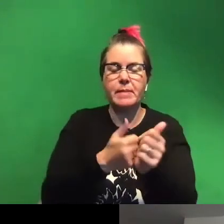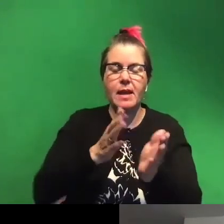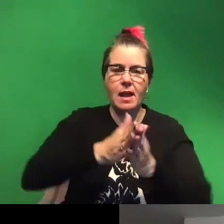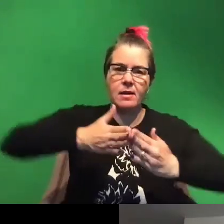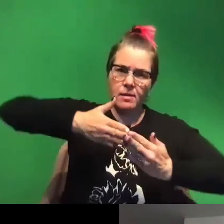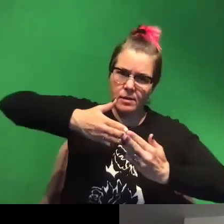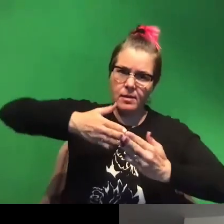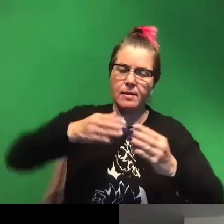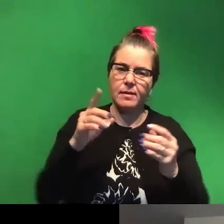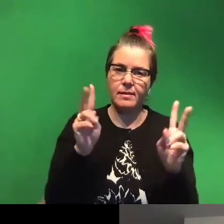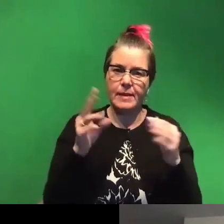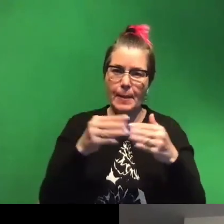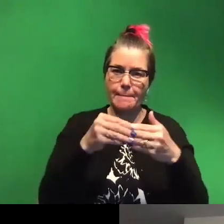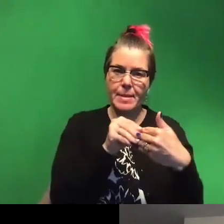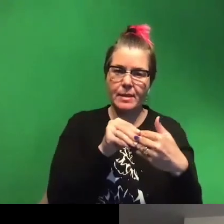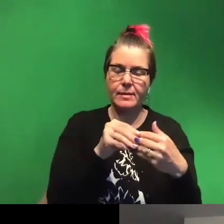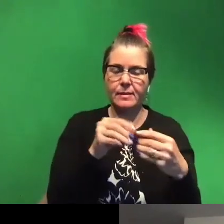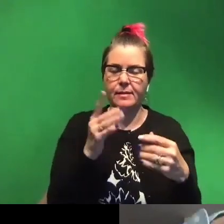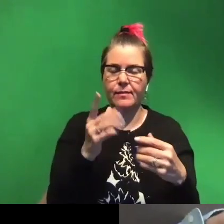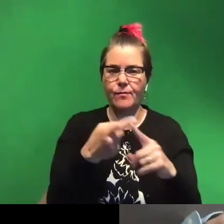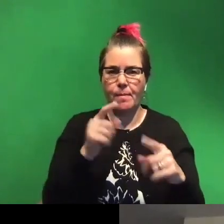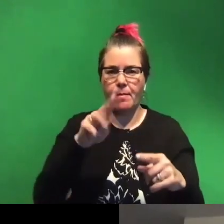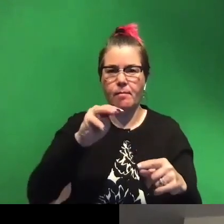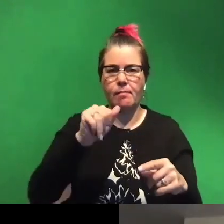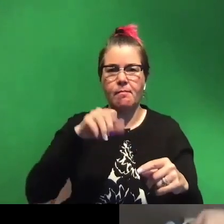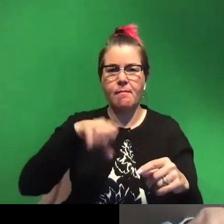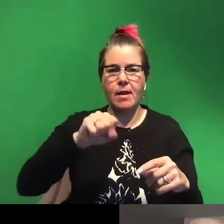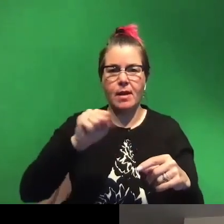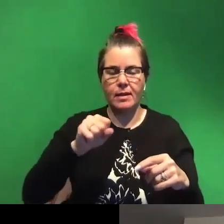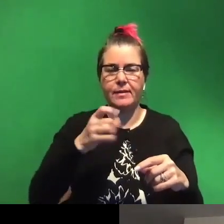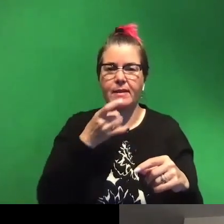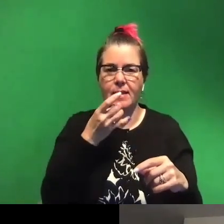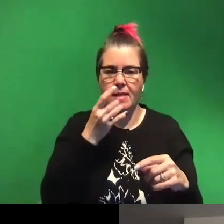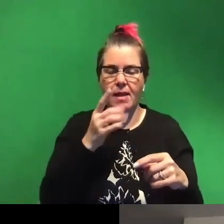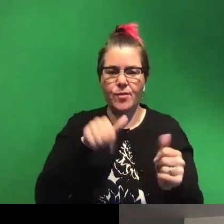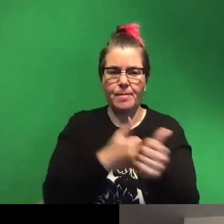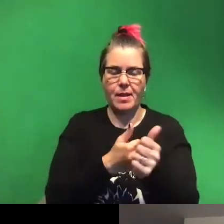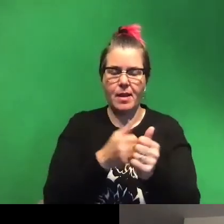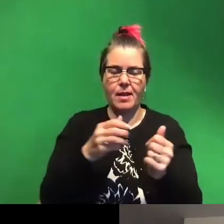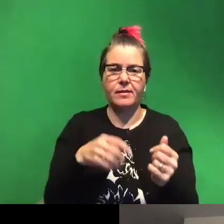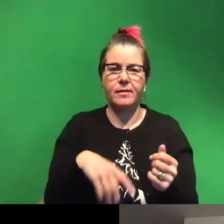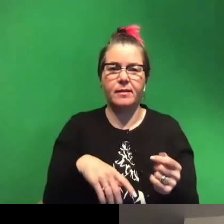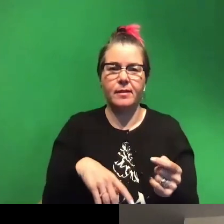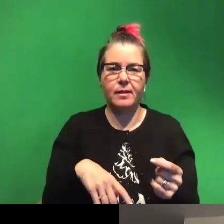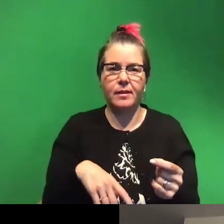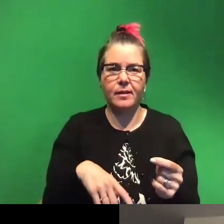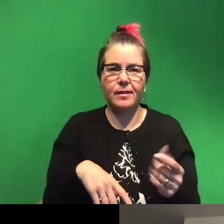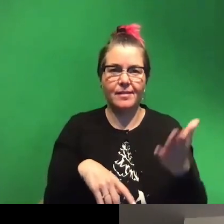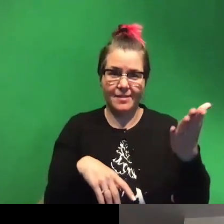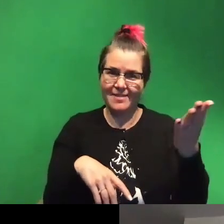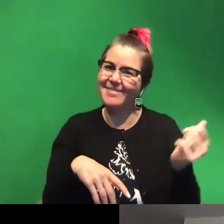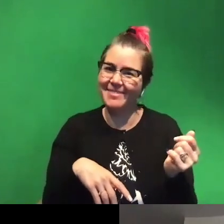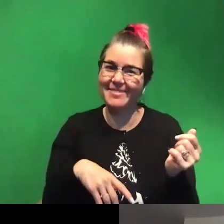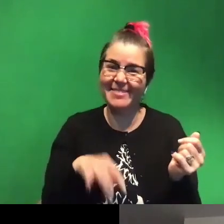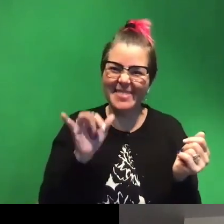because the mass of the black hole is bending the light from behind. So that's why, yeah,